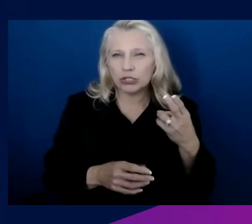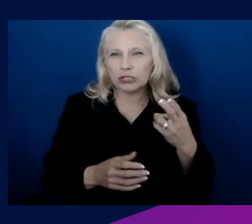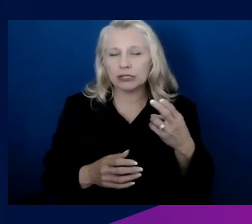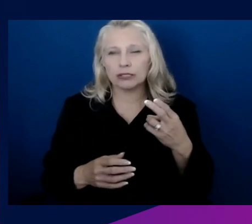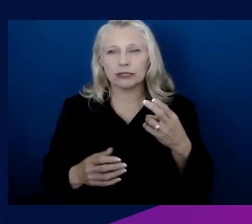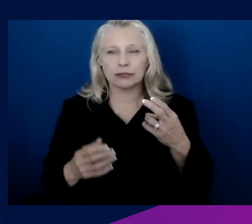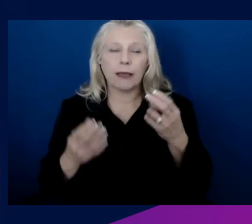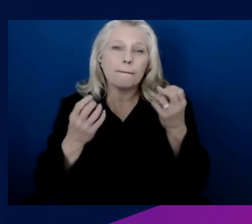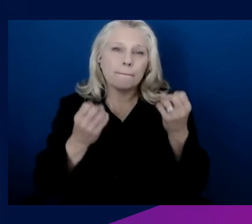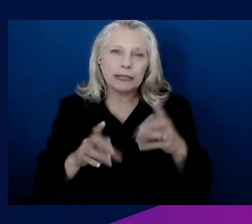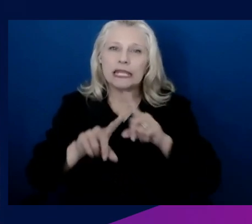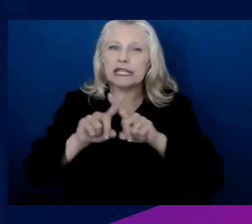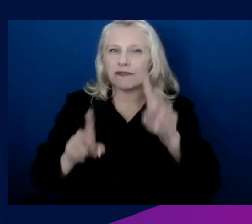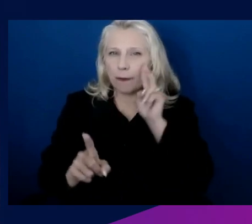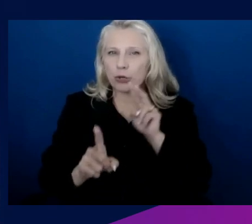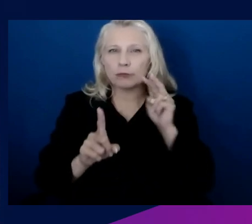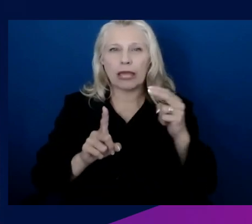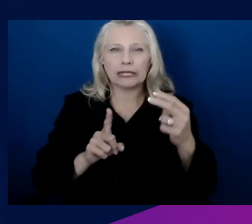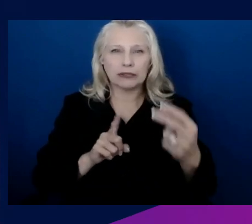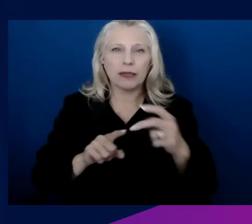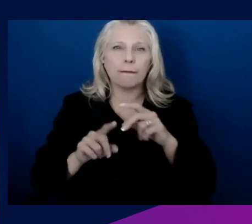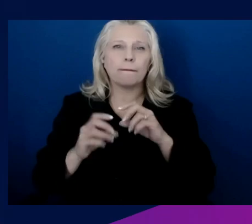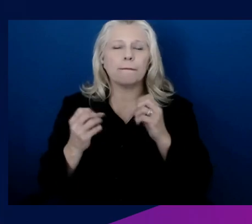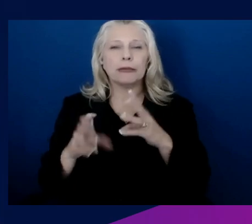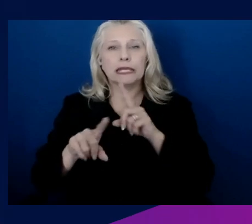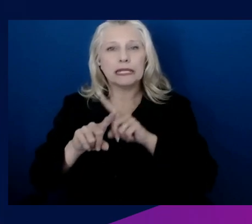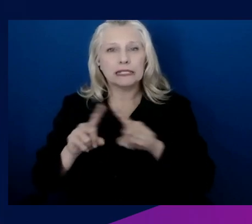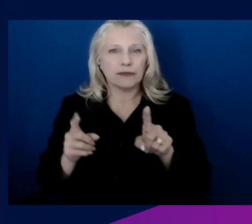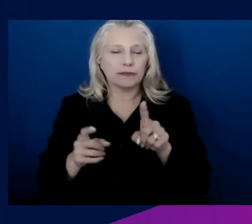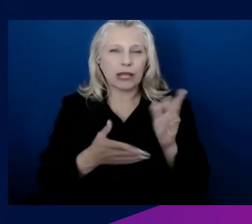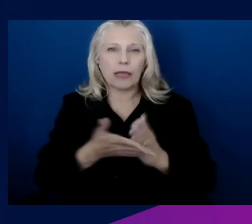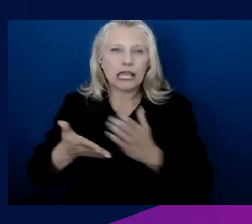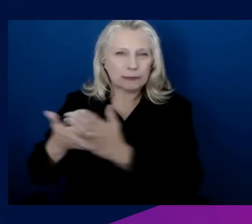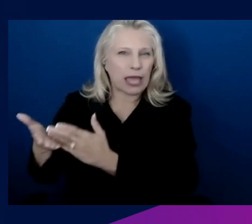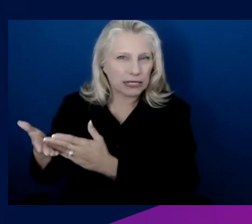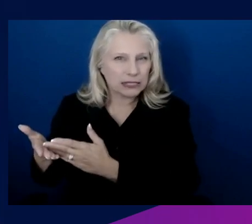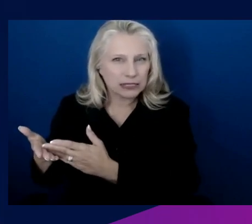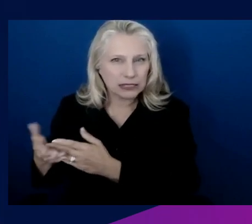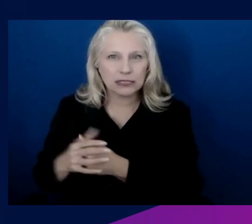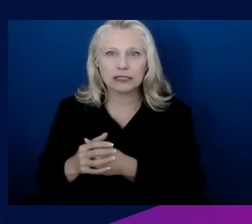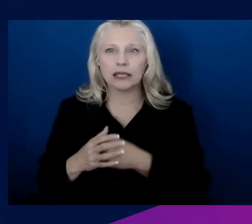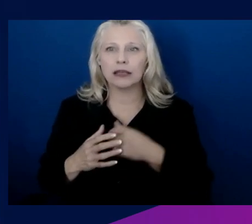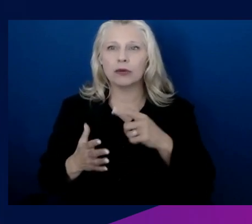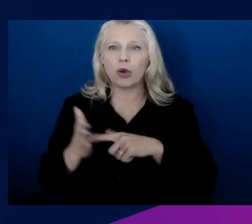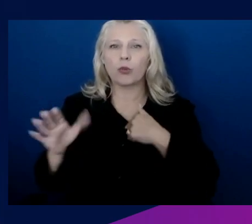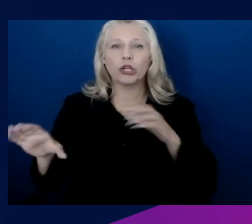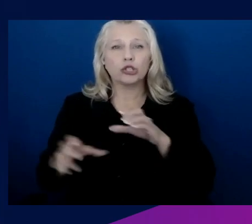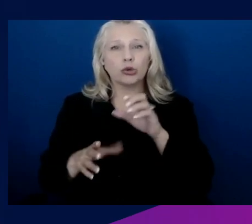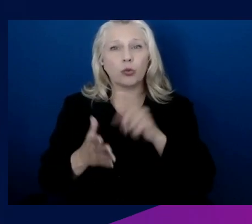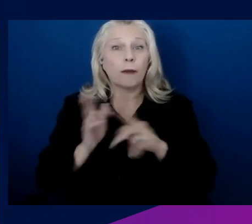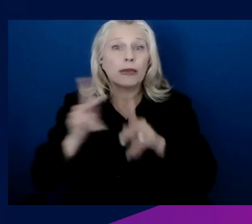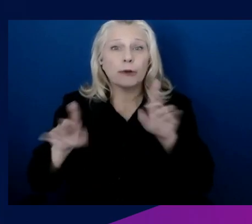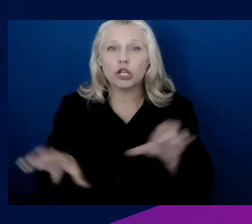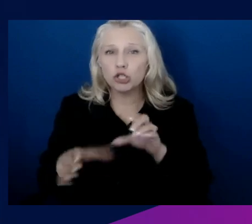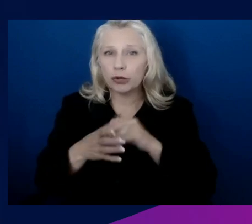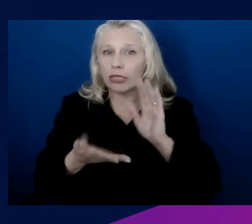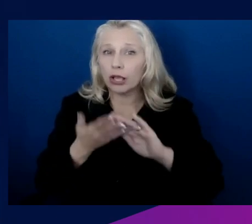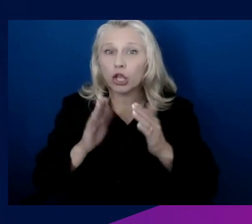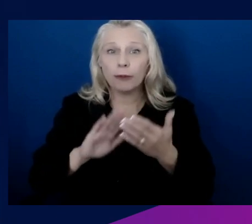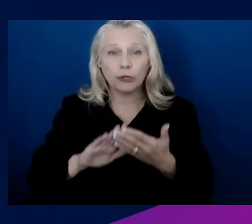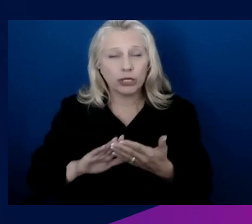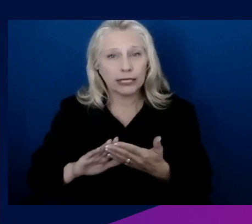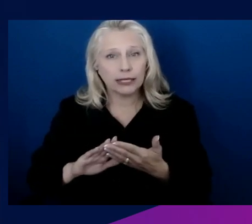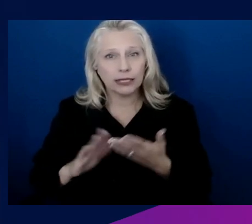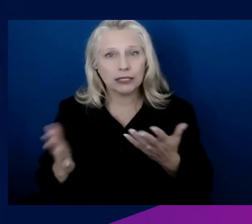many different perspectives and many different aspects of what we're doing and what people are doing out in the community.